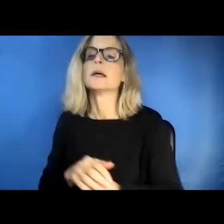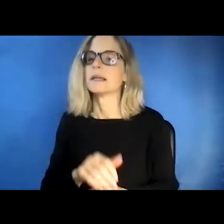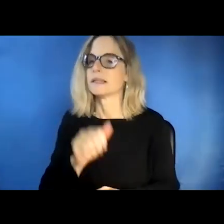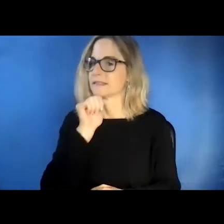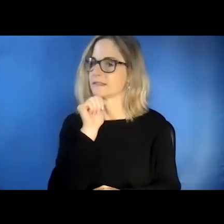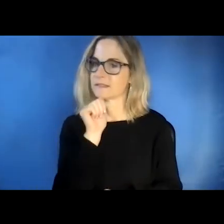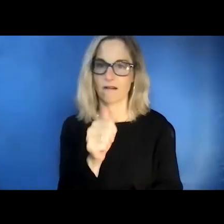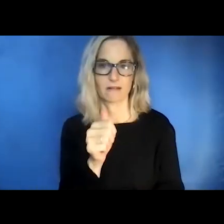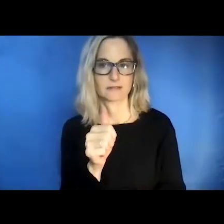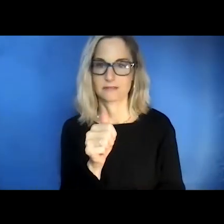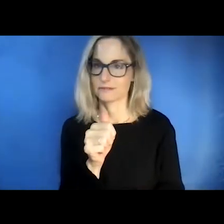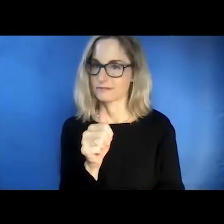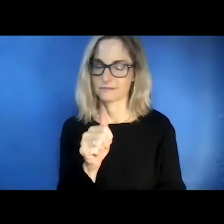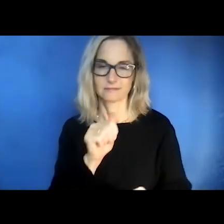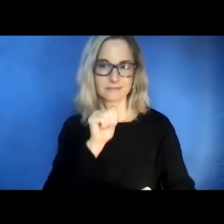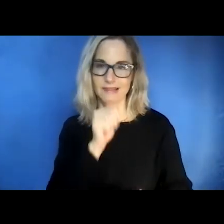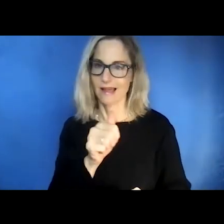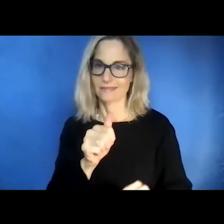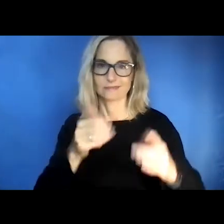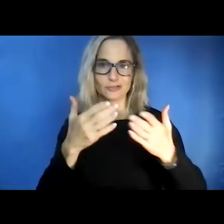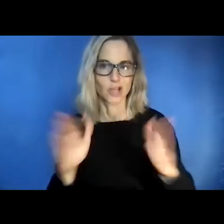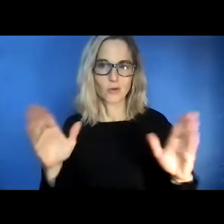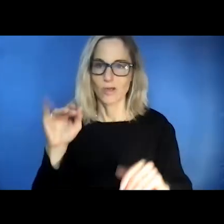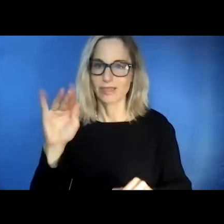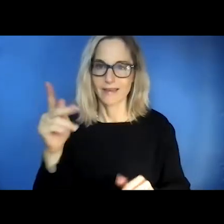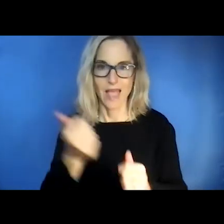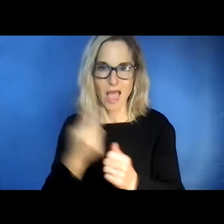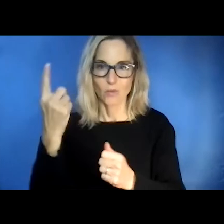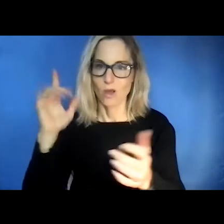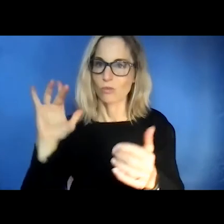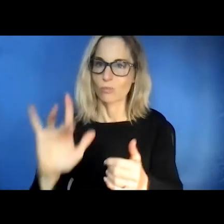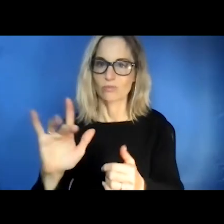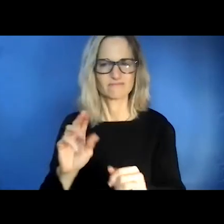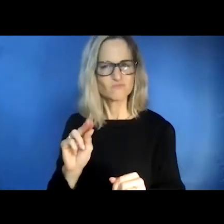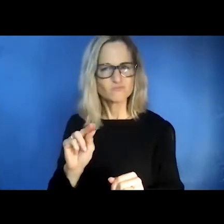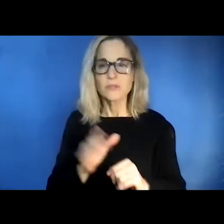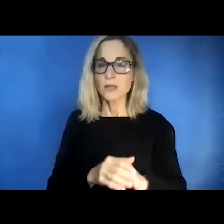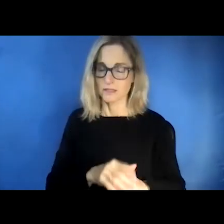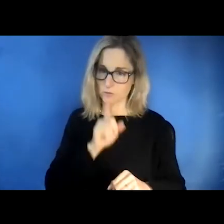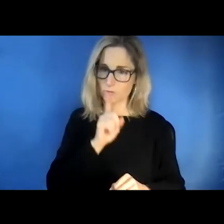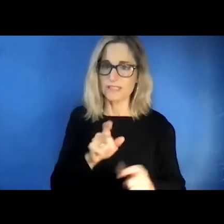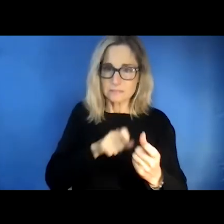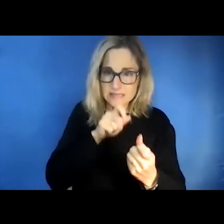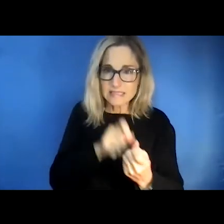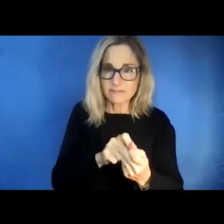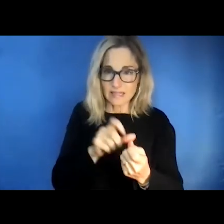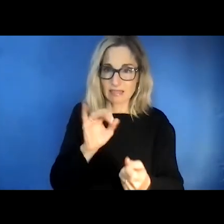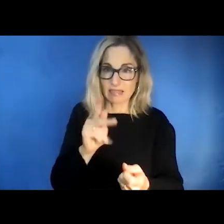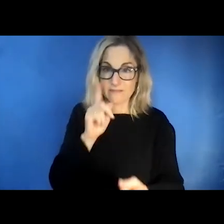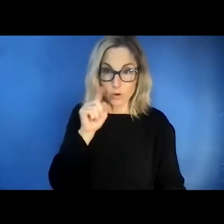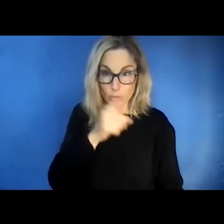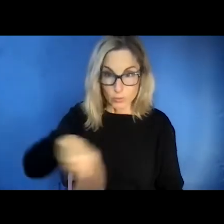priority applications. So by clicking this link, it's going to kind of bump you, get you ahead of the curve of a lot of other